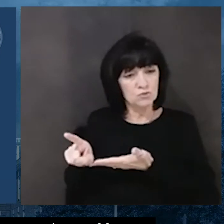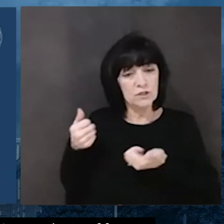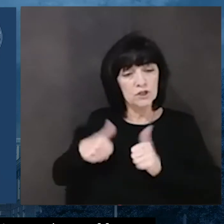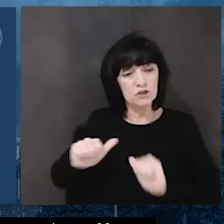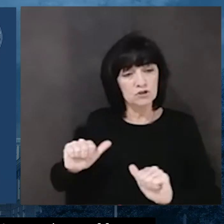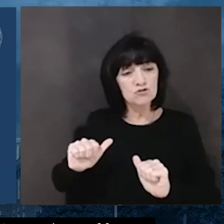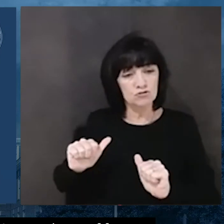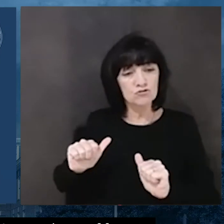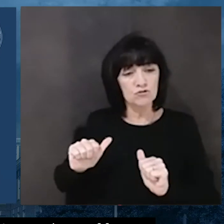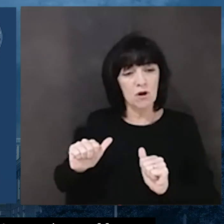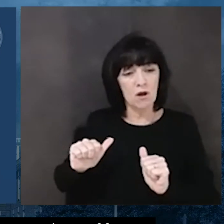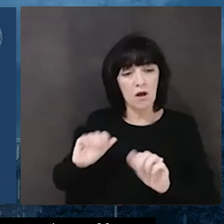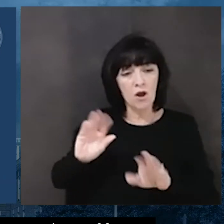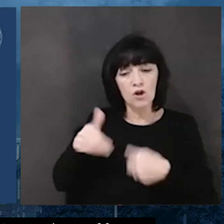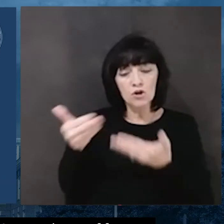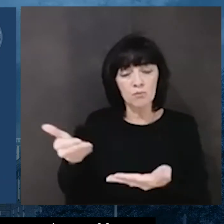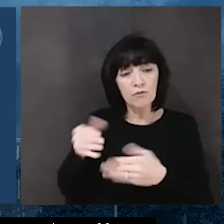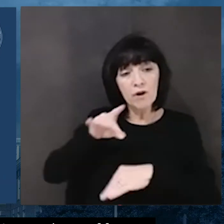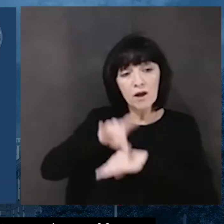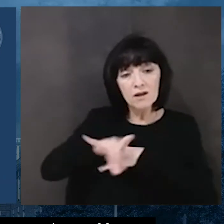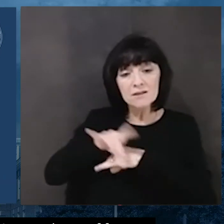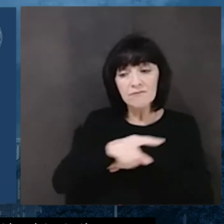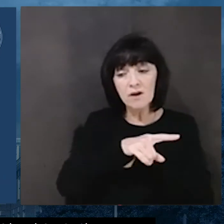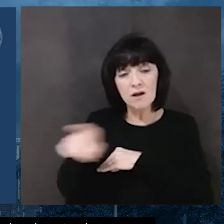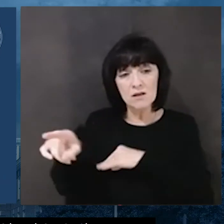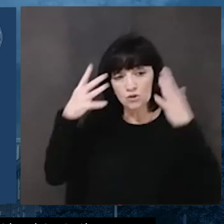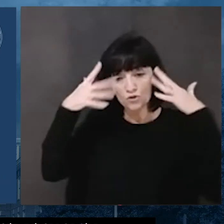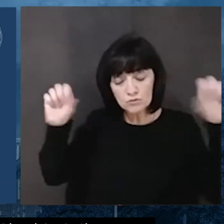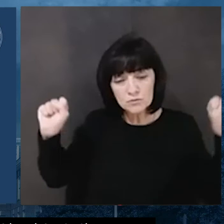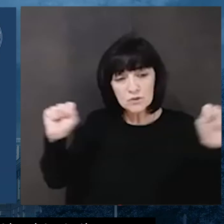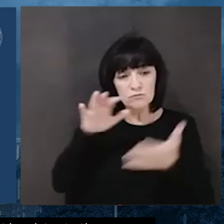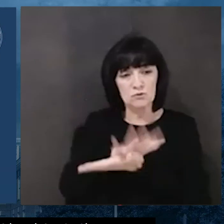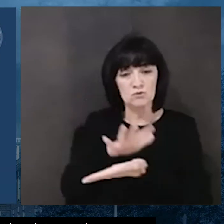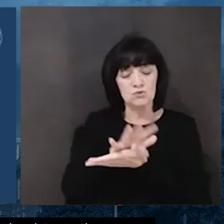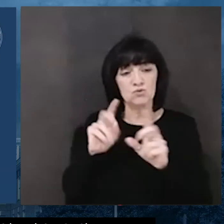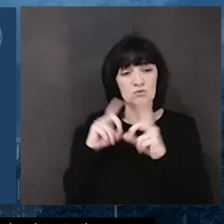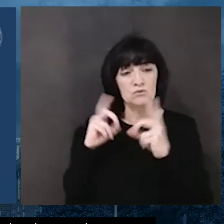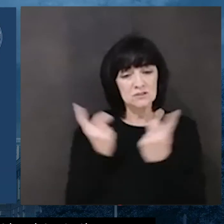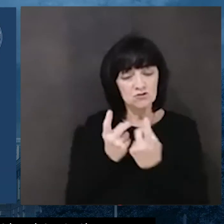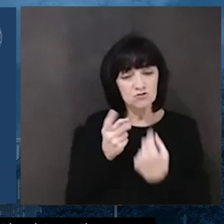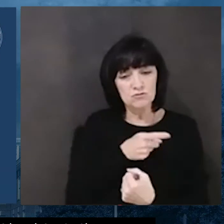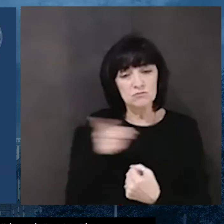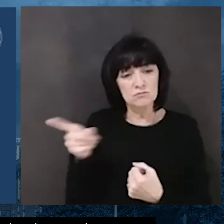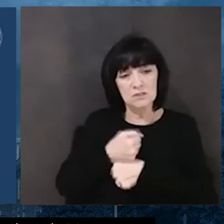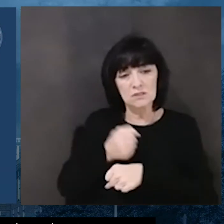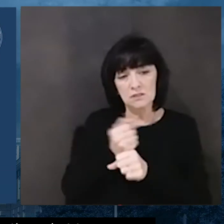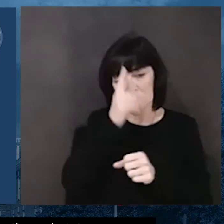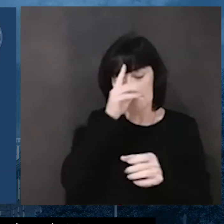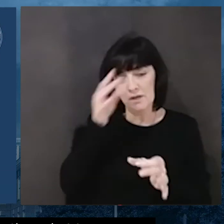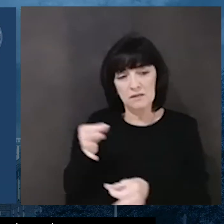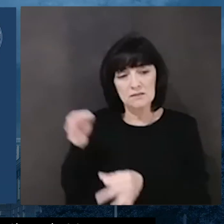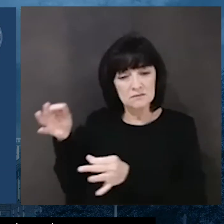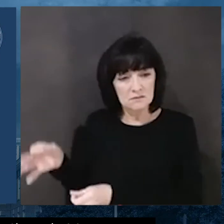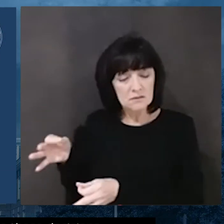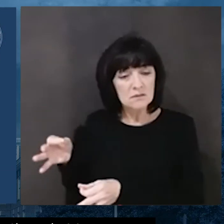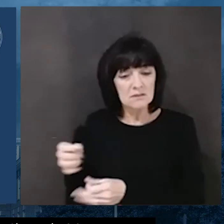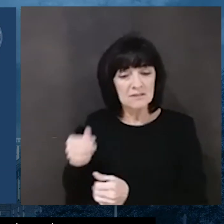to the superintendents and school districts as they make those decisions. What we know, and what every governor in our